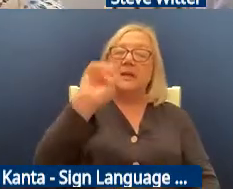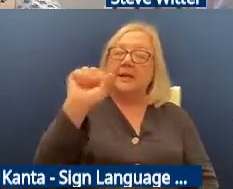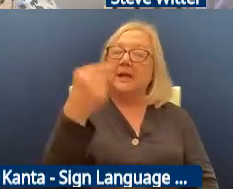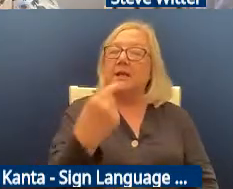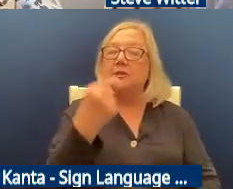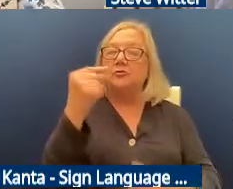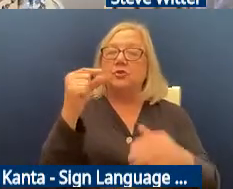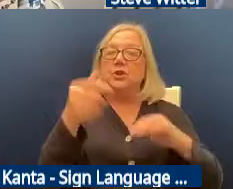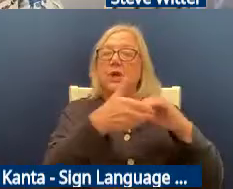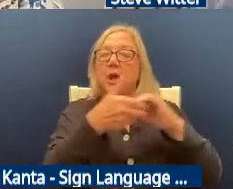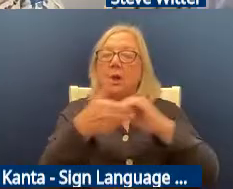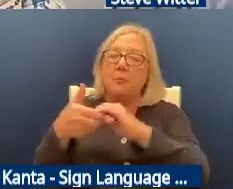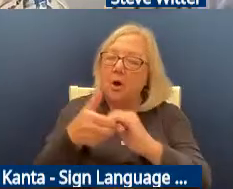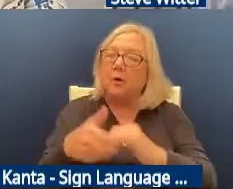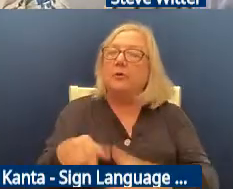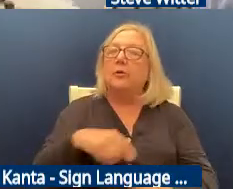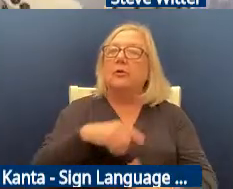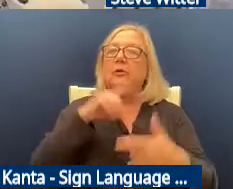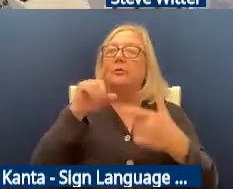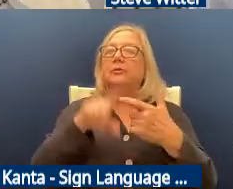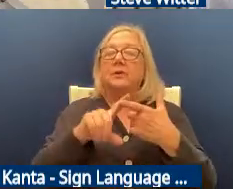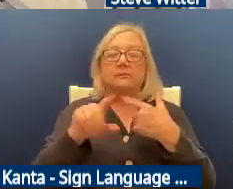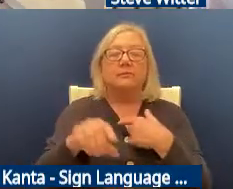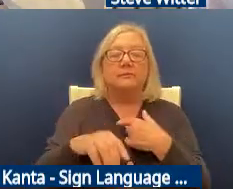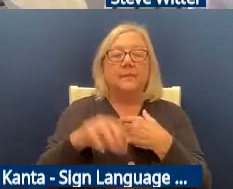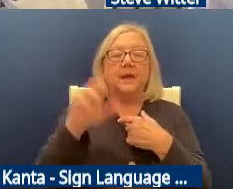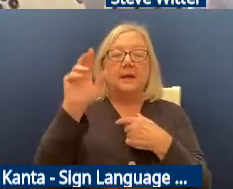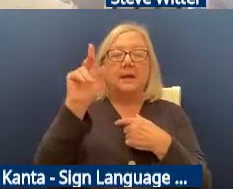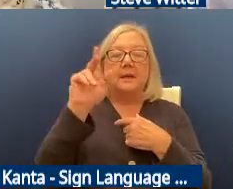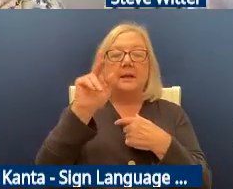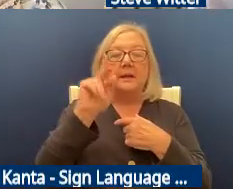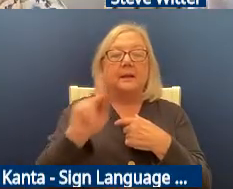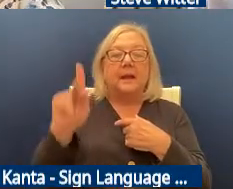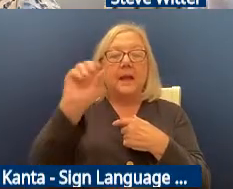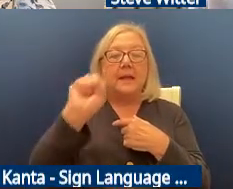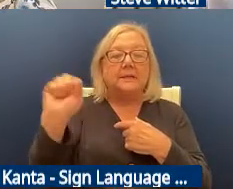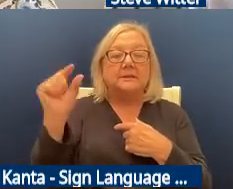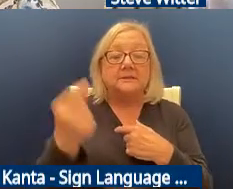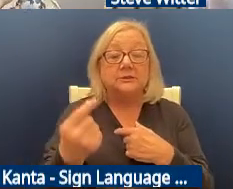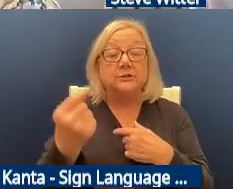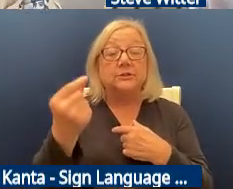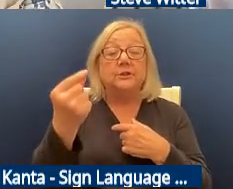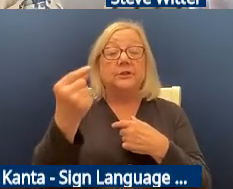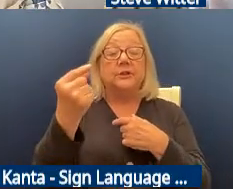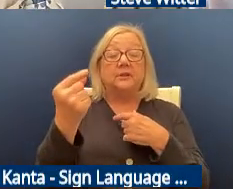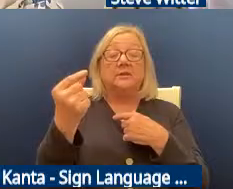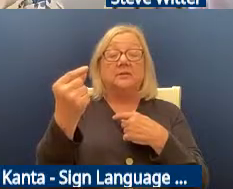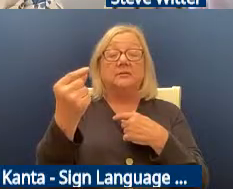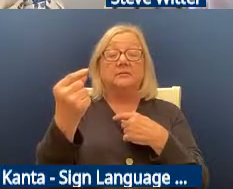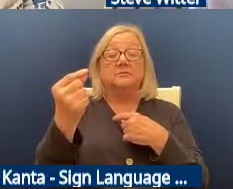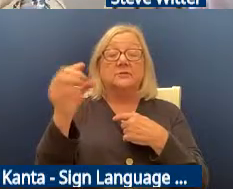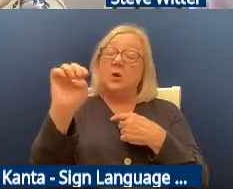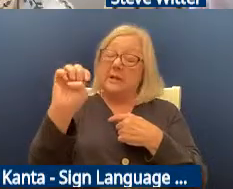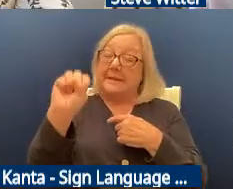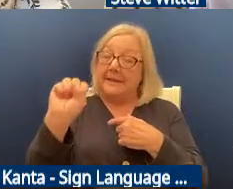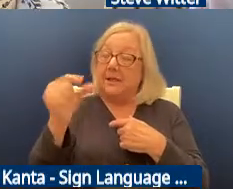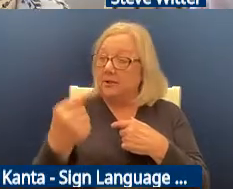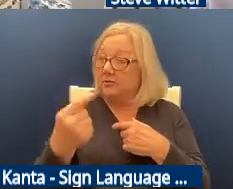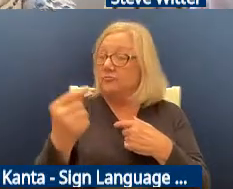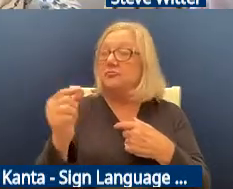as PMG at our PMG meetings to walk through that rollout. So yeah.